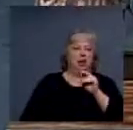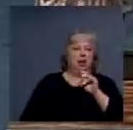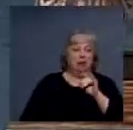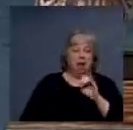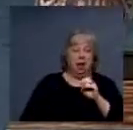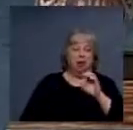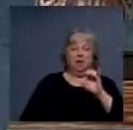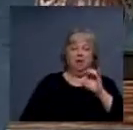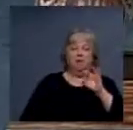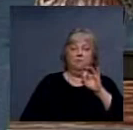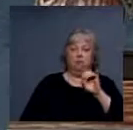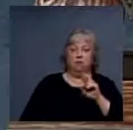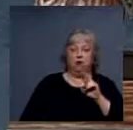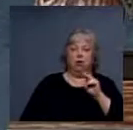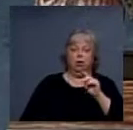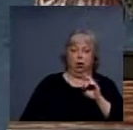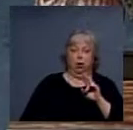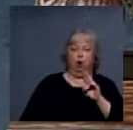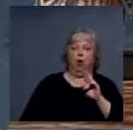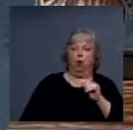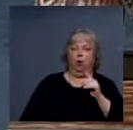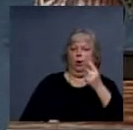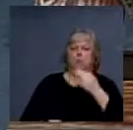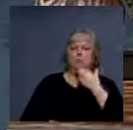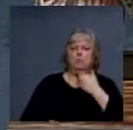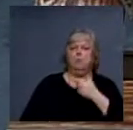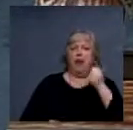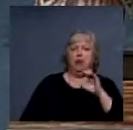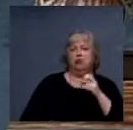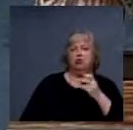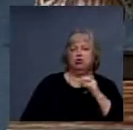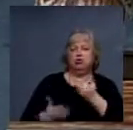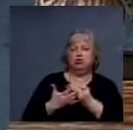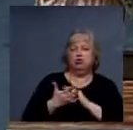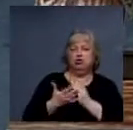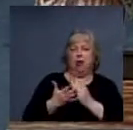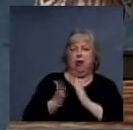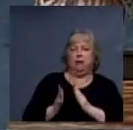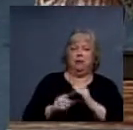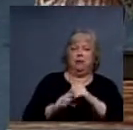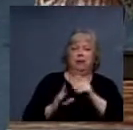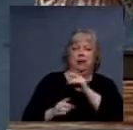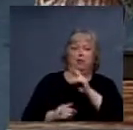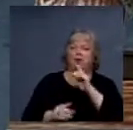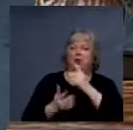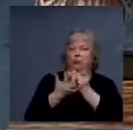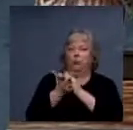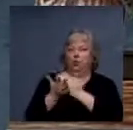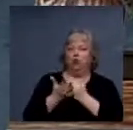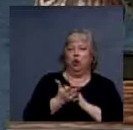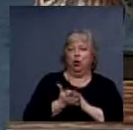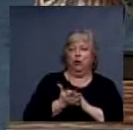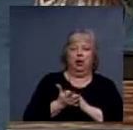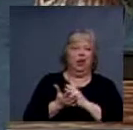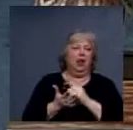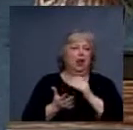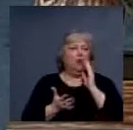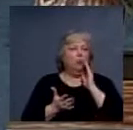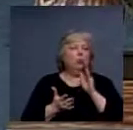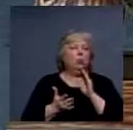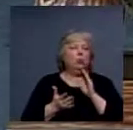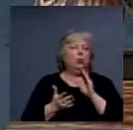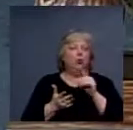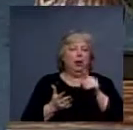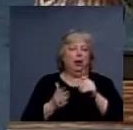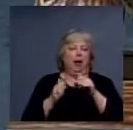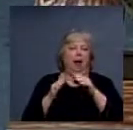our finest chefs in Little Rock, join us to cook for the members. And it'll be used